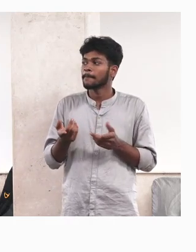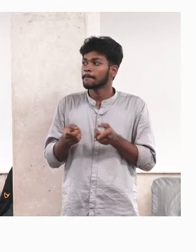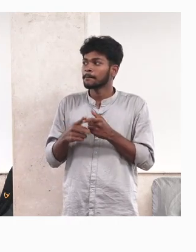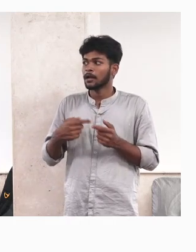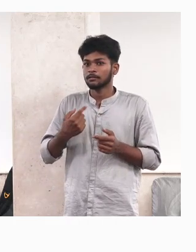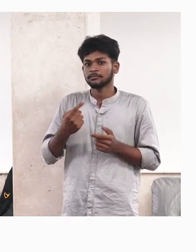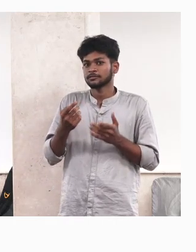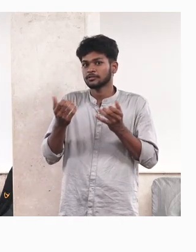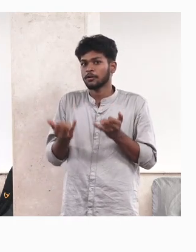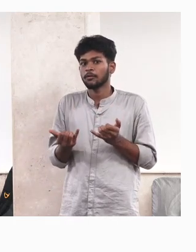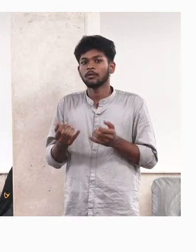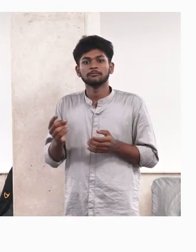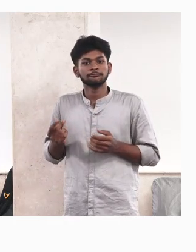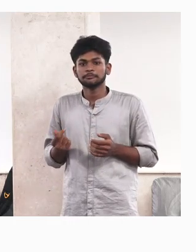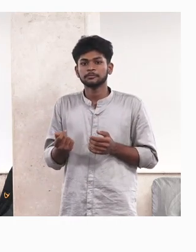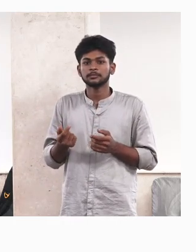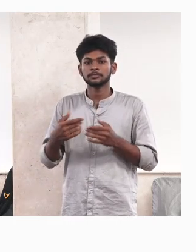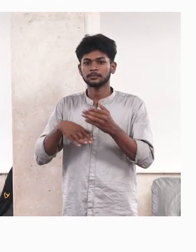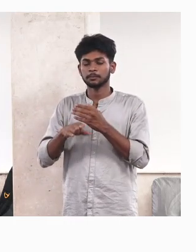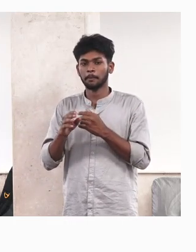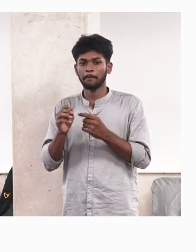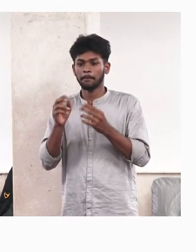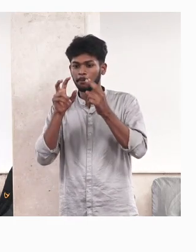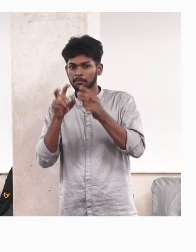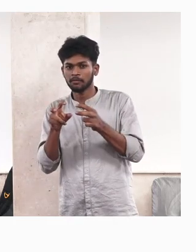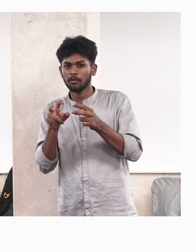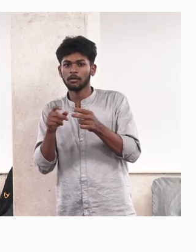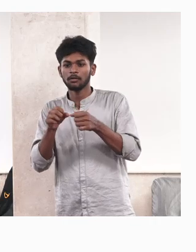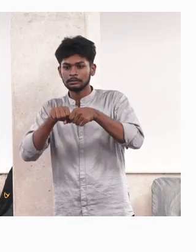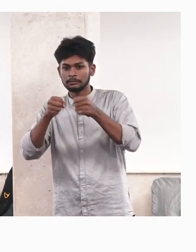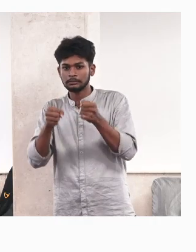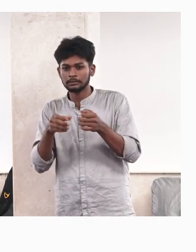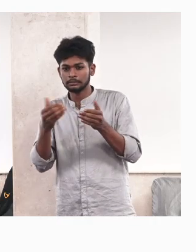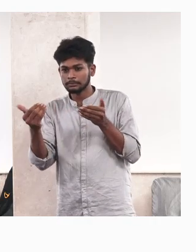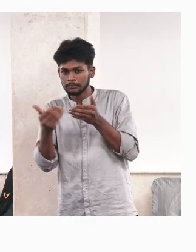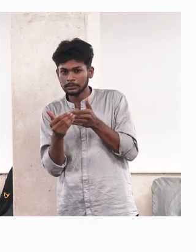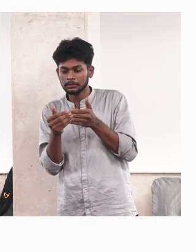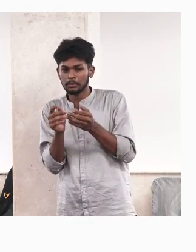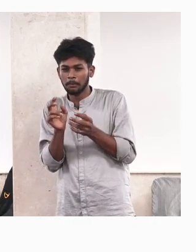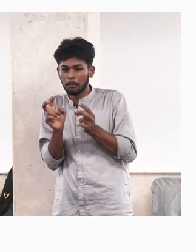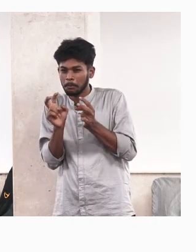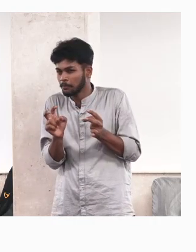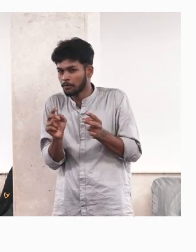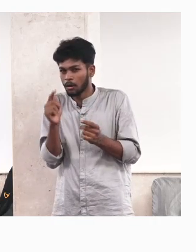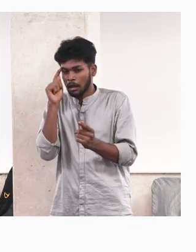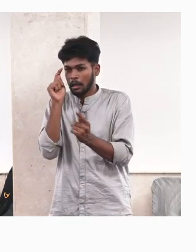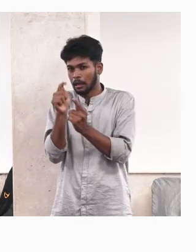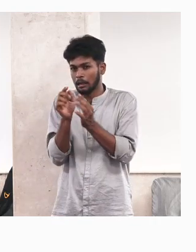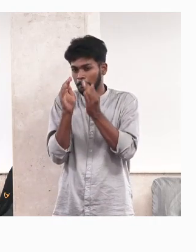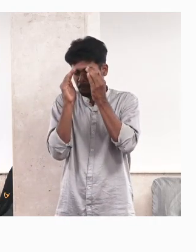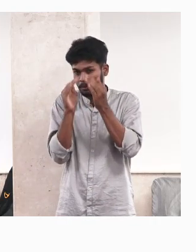acting immediately on a particular call, setting the particular meeting in a very